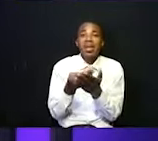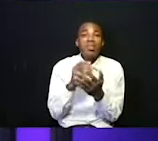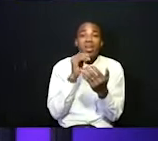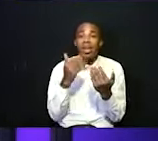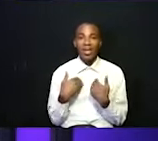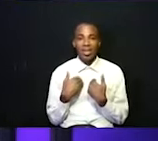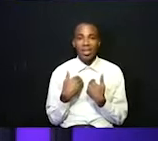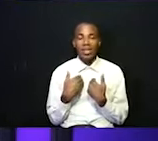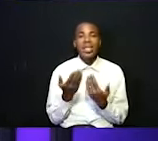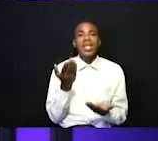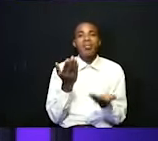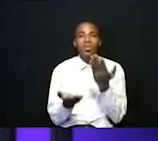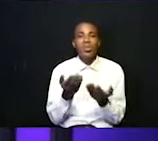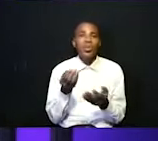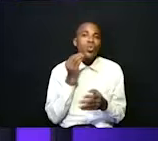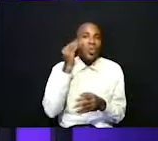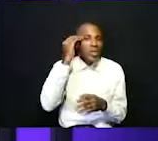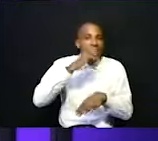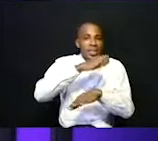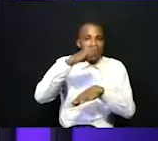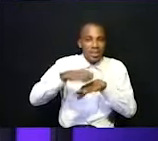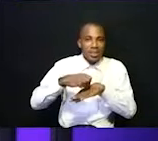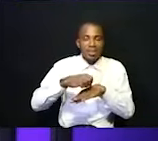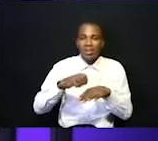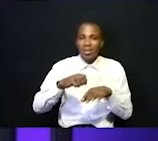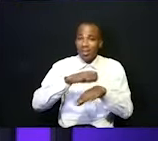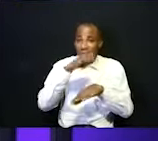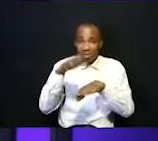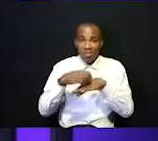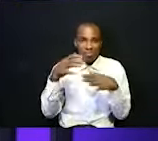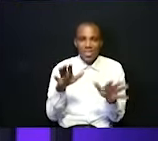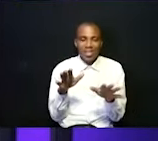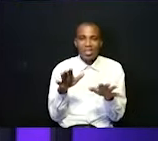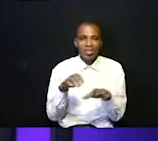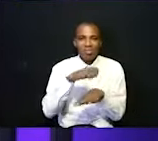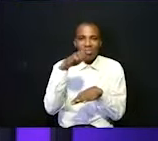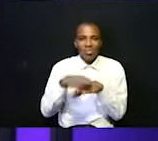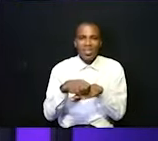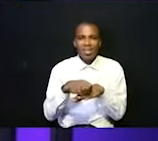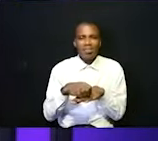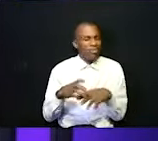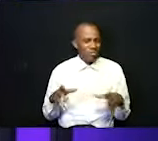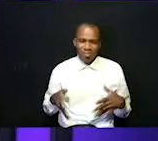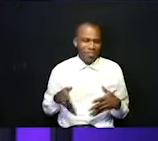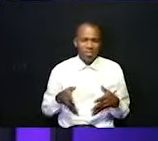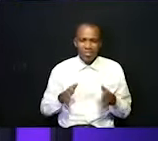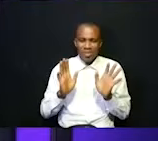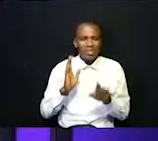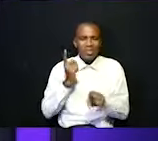grace, you perform the customary rite. Even by law in our country, it is accepted. Just find a pastor, let them pray. And